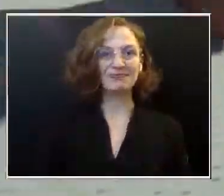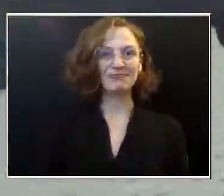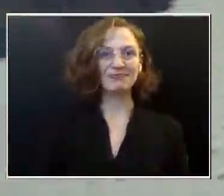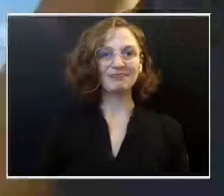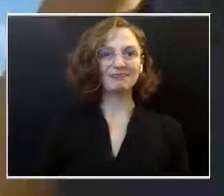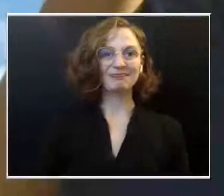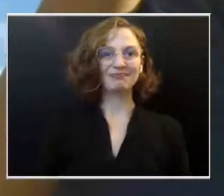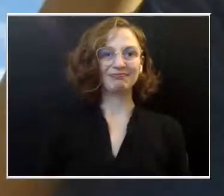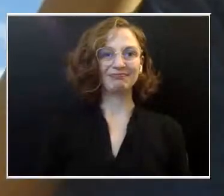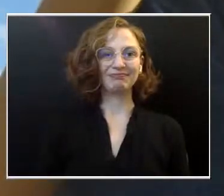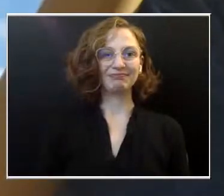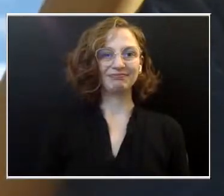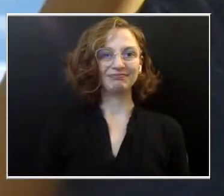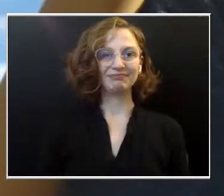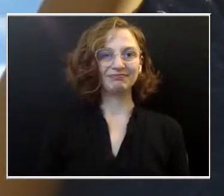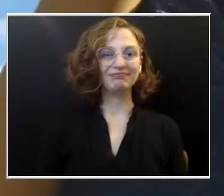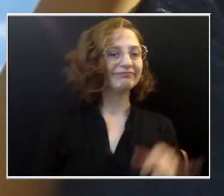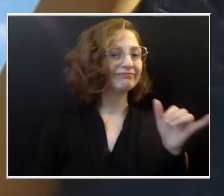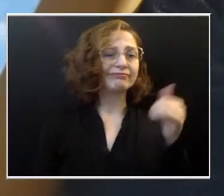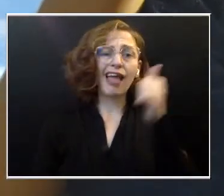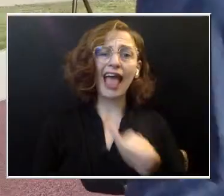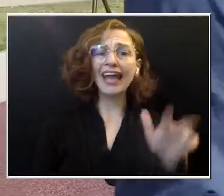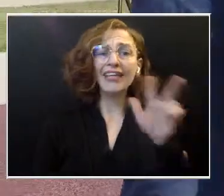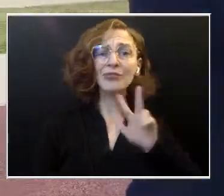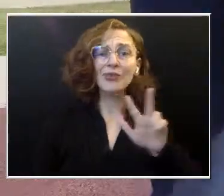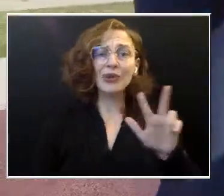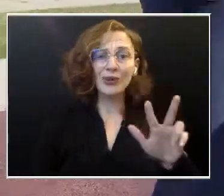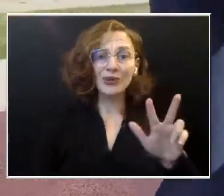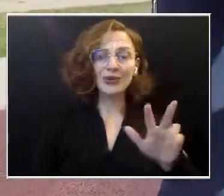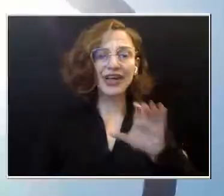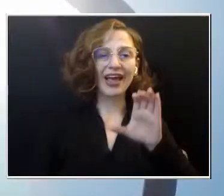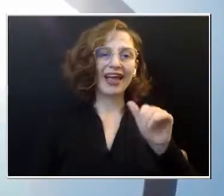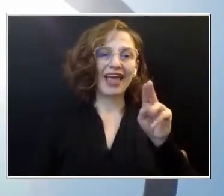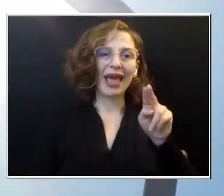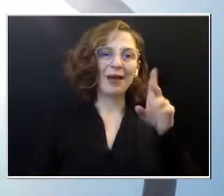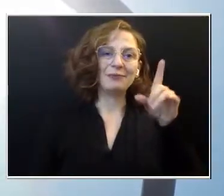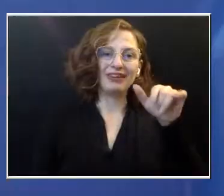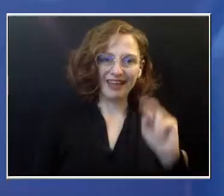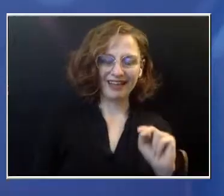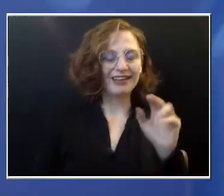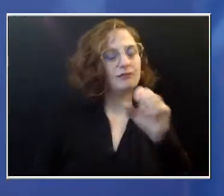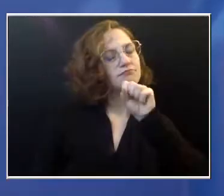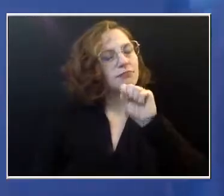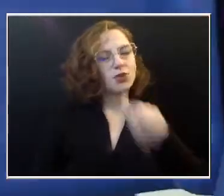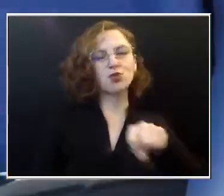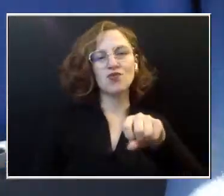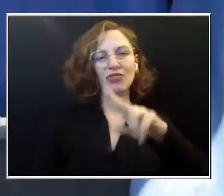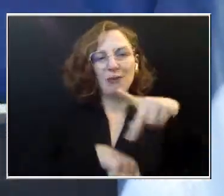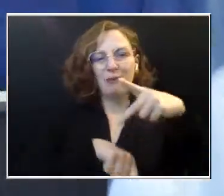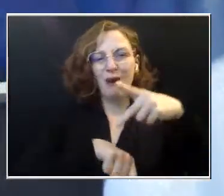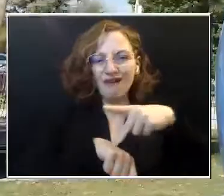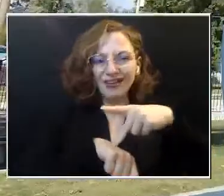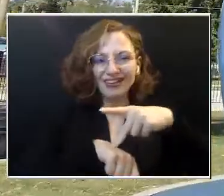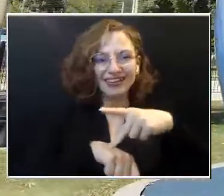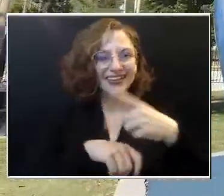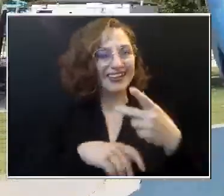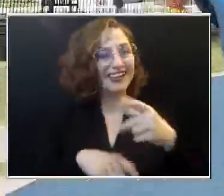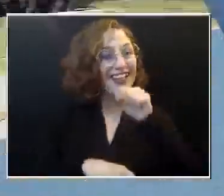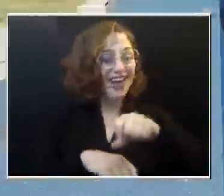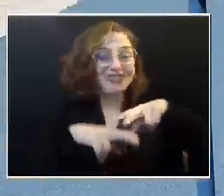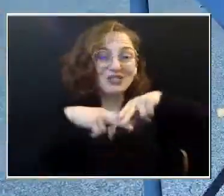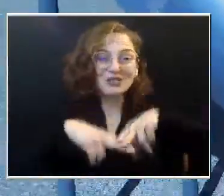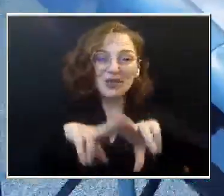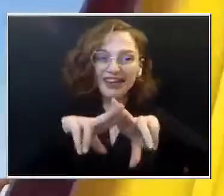Like any 3-year-old, Camden Gay loves the park. He loves to swing. He loves to